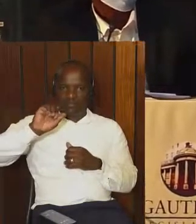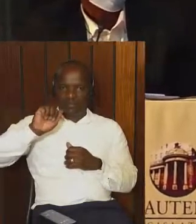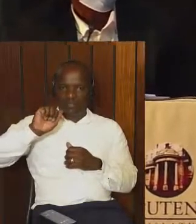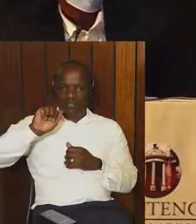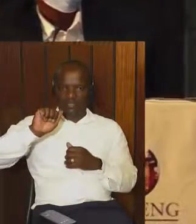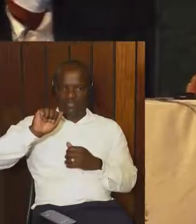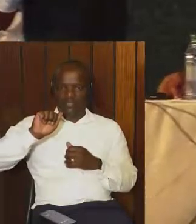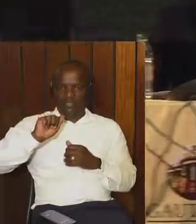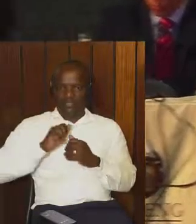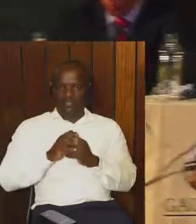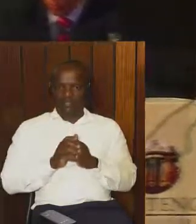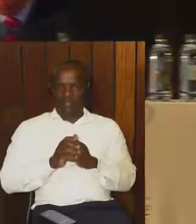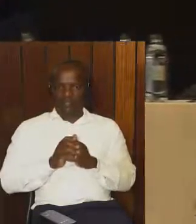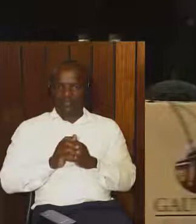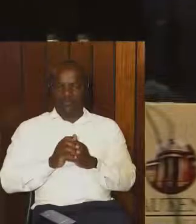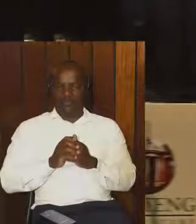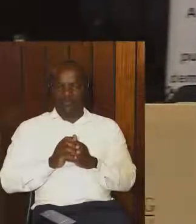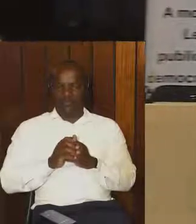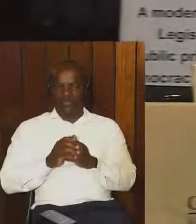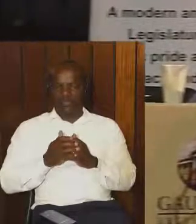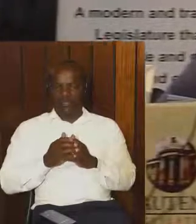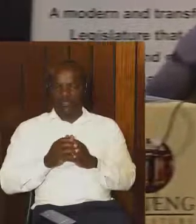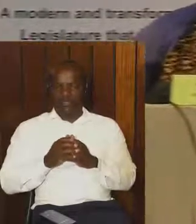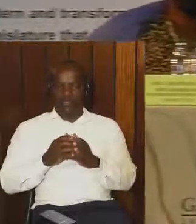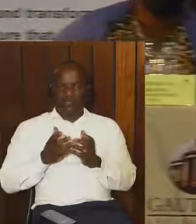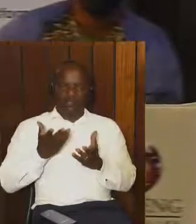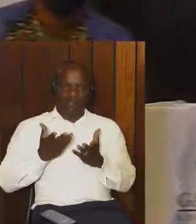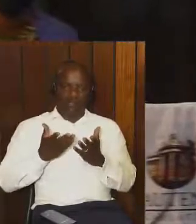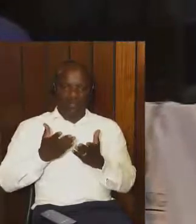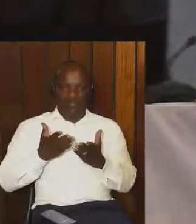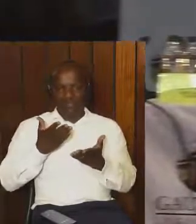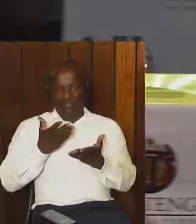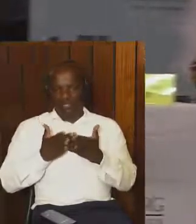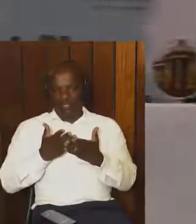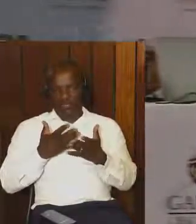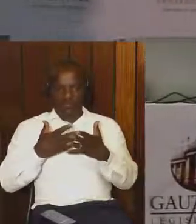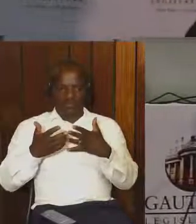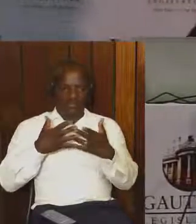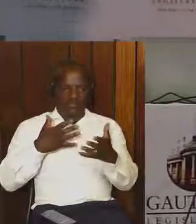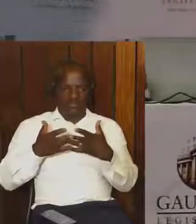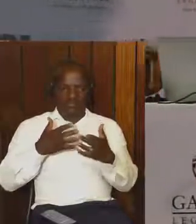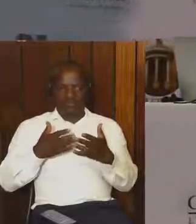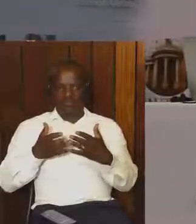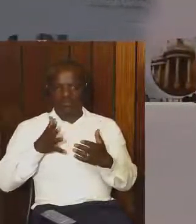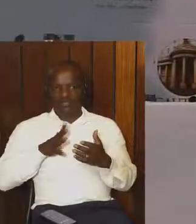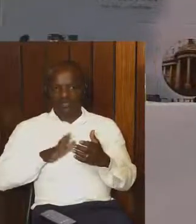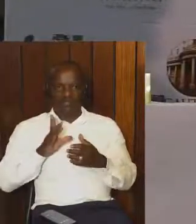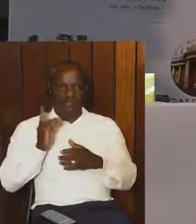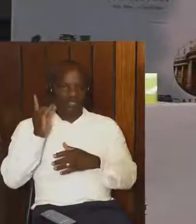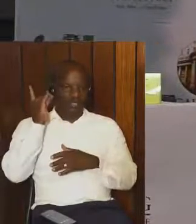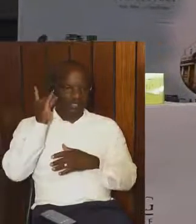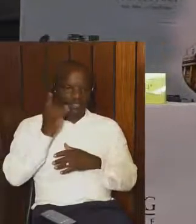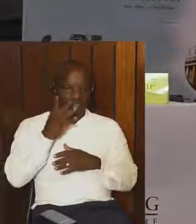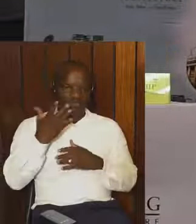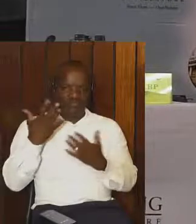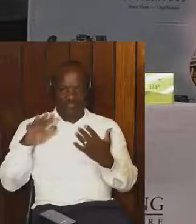answer anything, but you maybe can just say whatever you want to say, because you've heard what some of